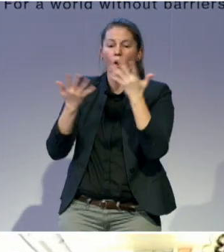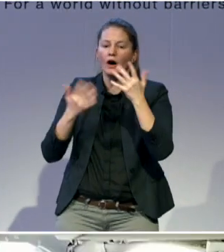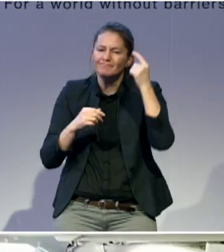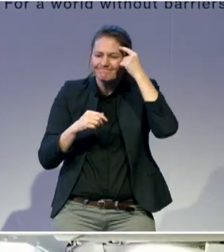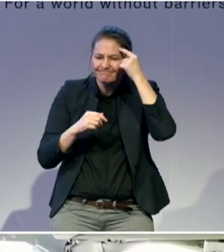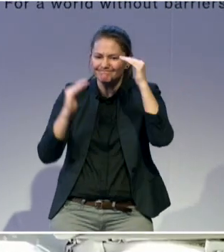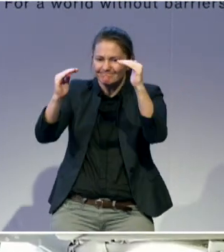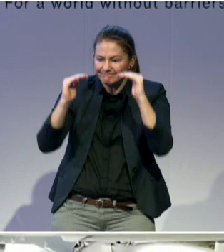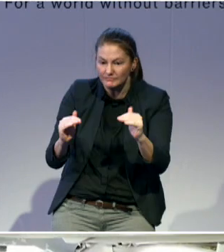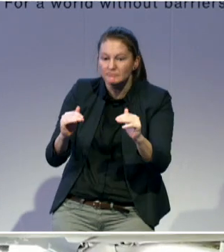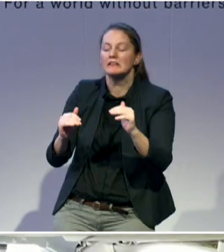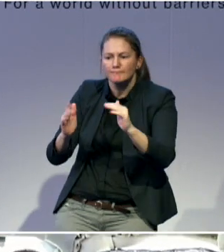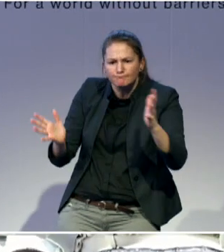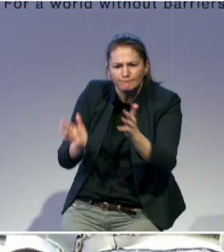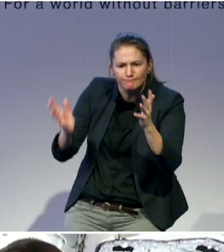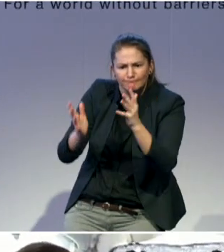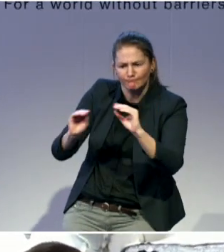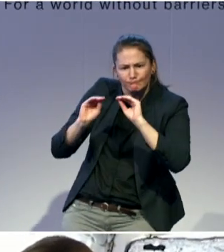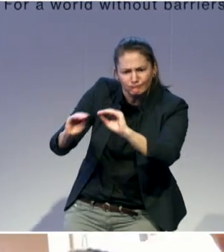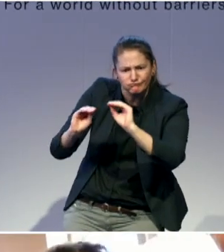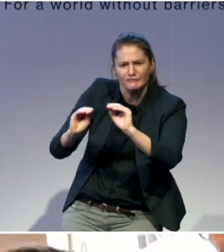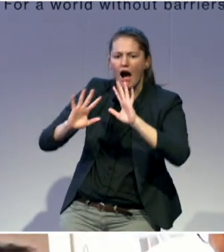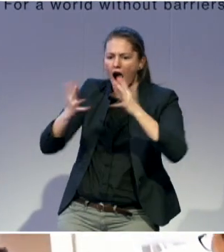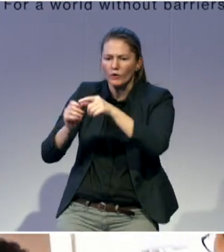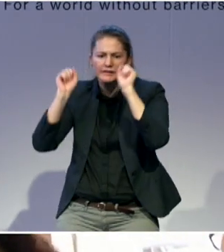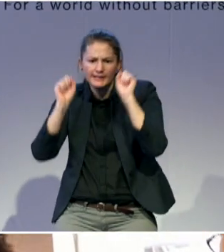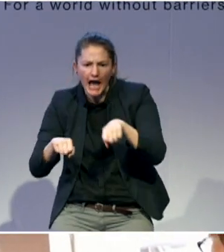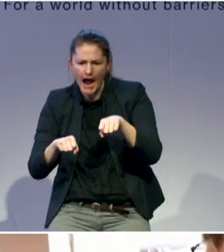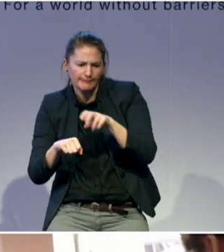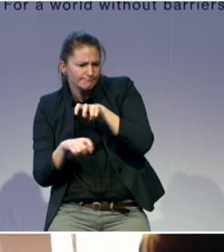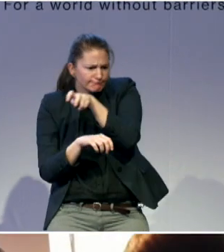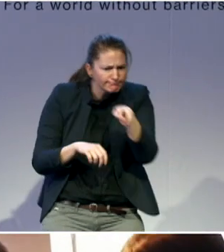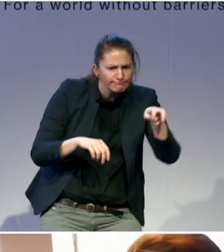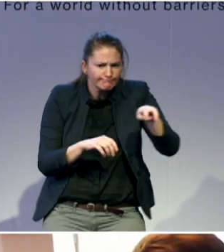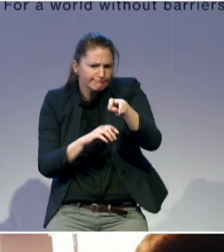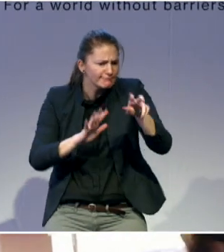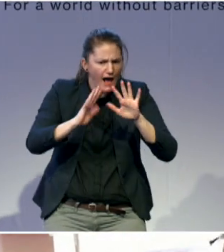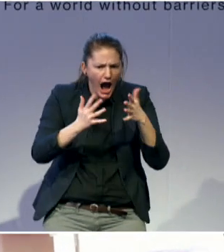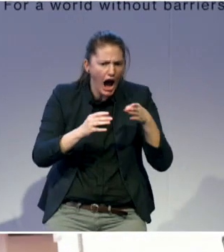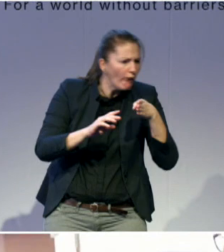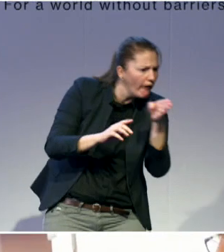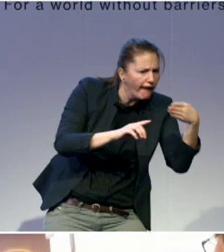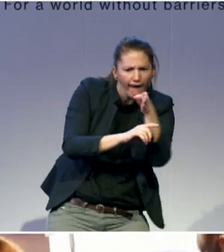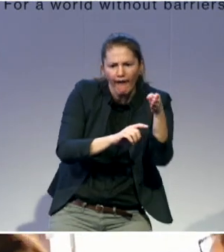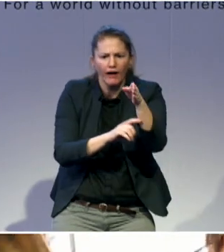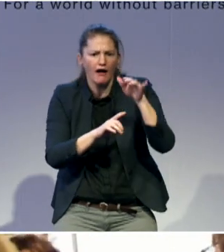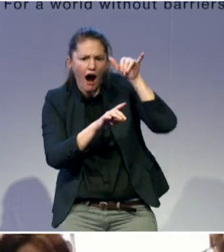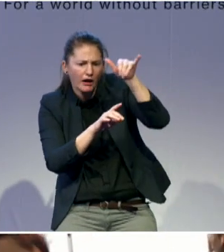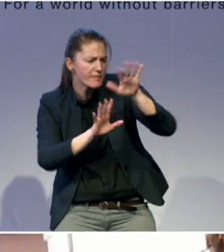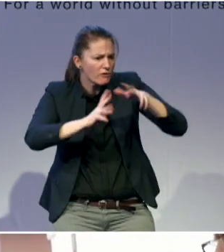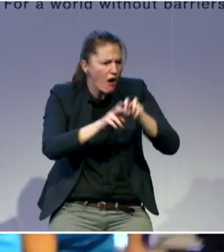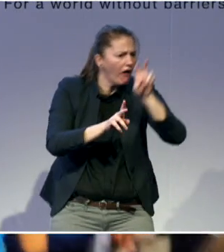practice all the steps involved in traveling by plane and do so in a safe and controlled environment along with their